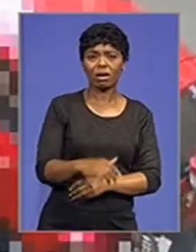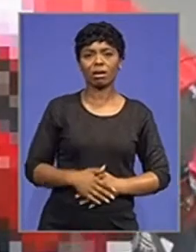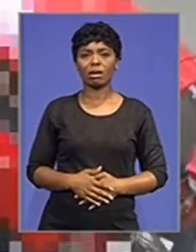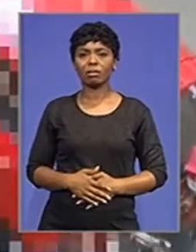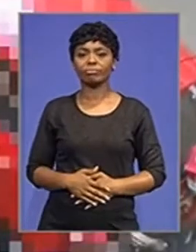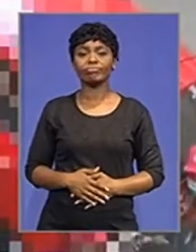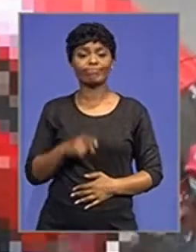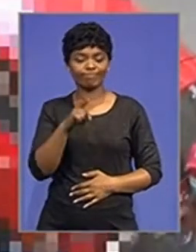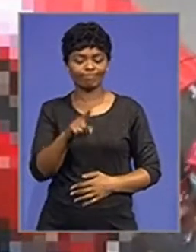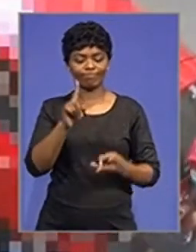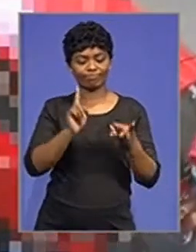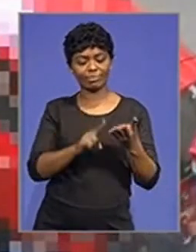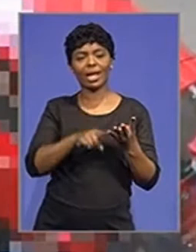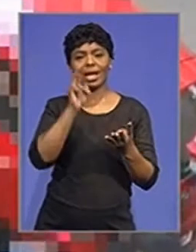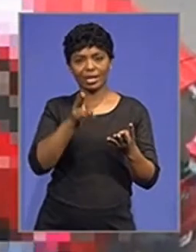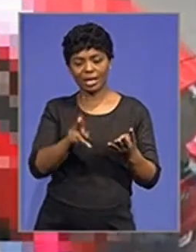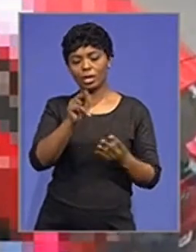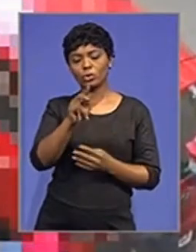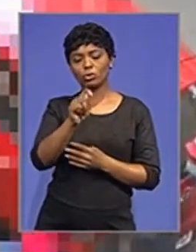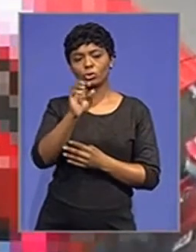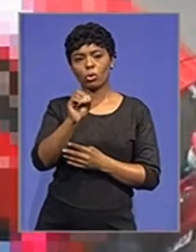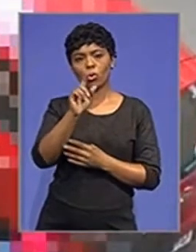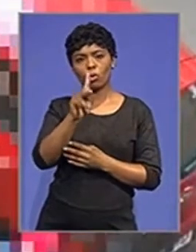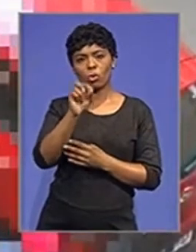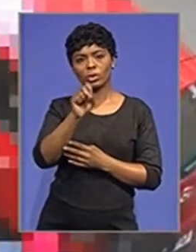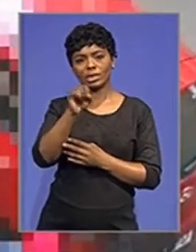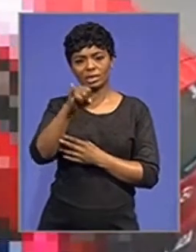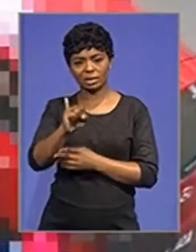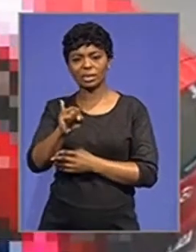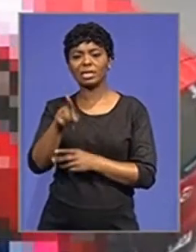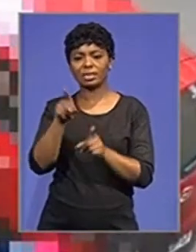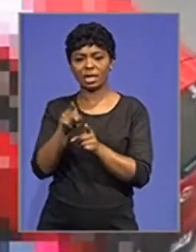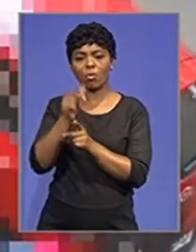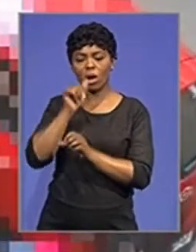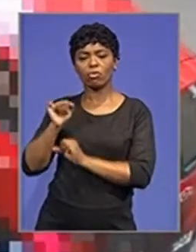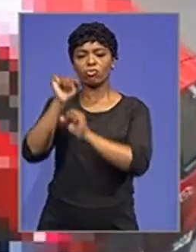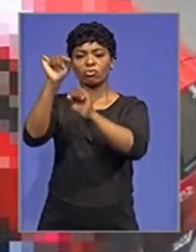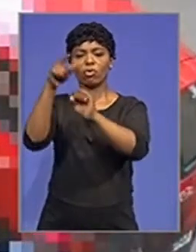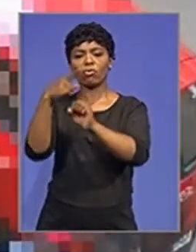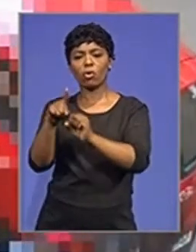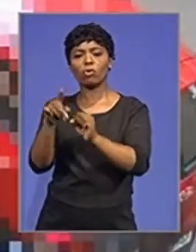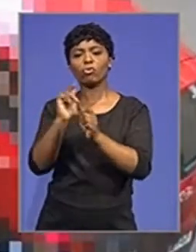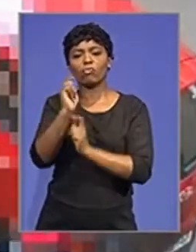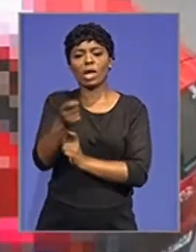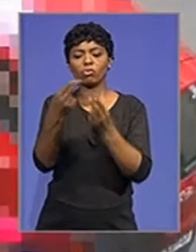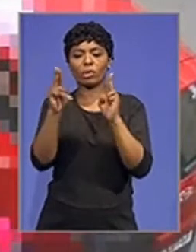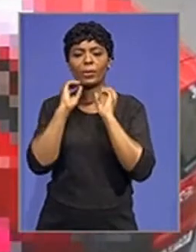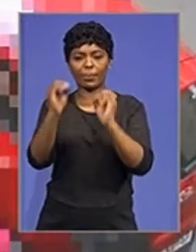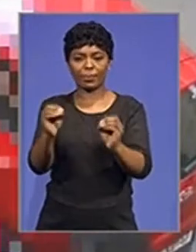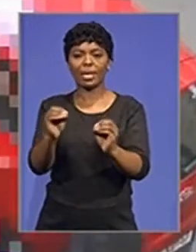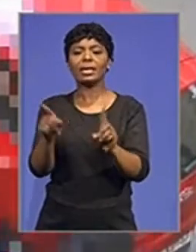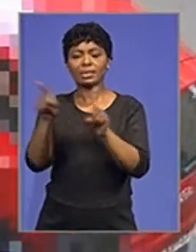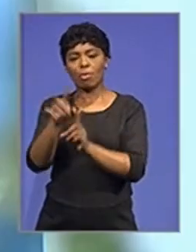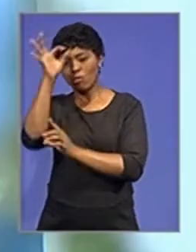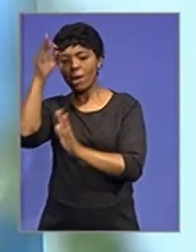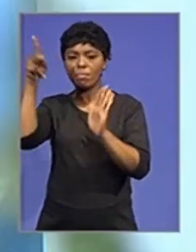jaana Mtokosisi Mtumba o bolailwe fa go ne go dirwa ditshupetso tsa go ipelaetsa ga dituelo. A dikarabo di tla nna